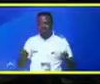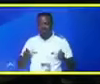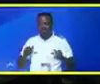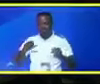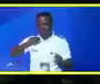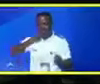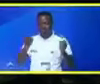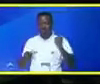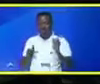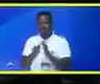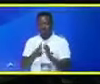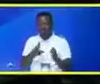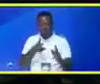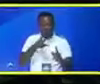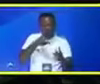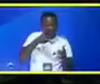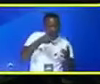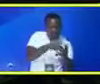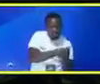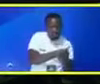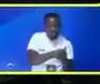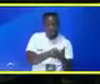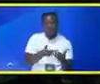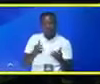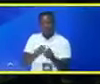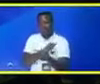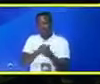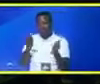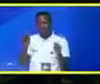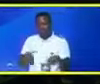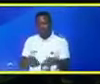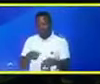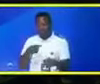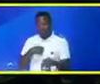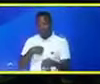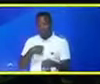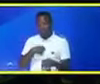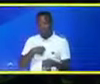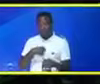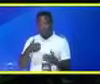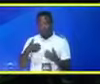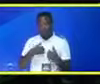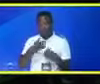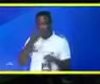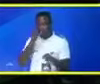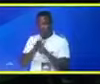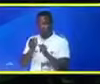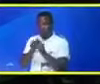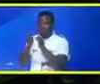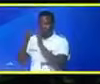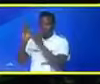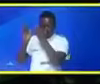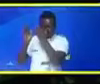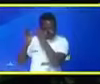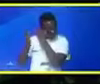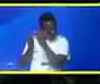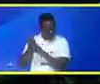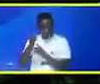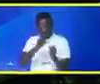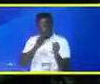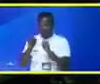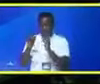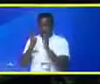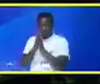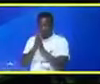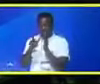You will drive yourself to derision and peril. As for me, I have a covenant with God through the power of prayer,